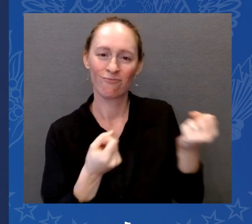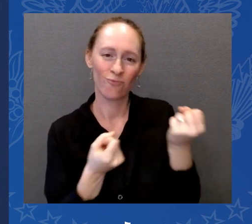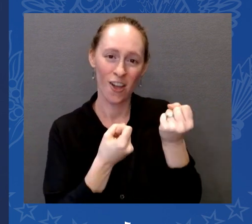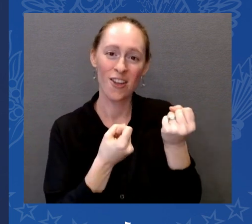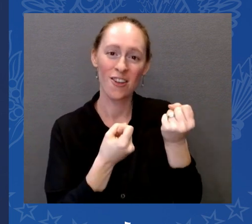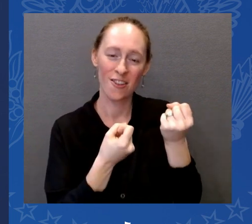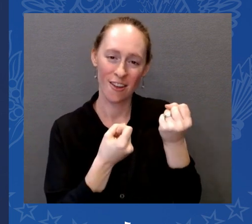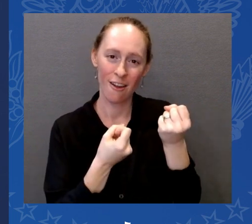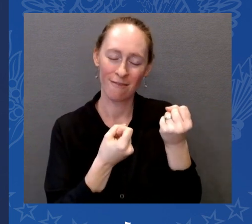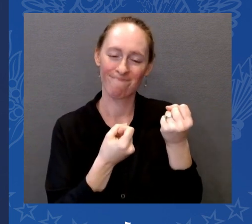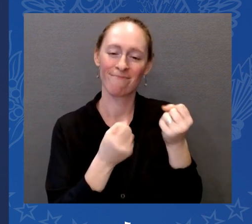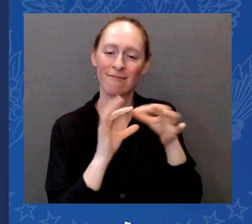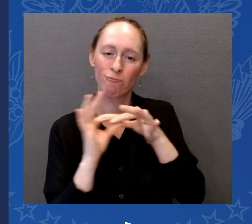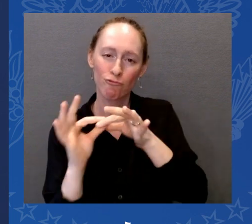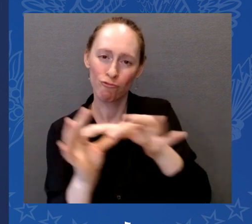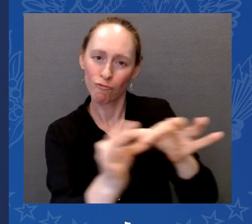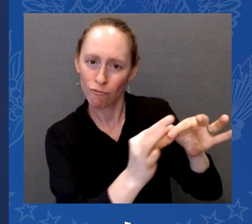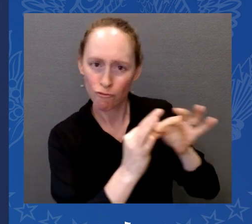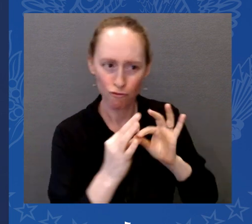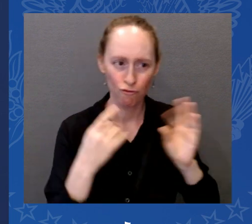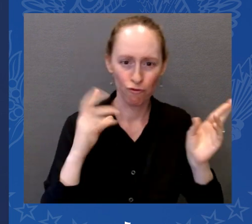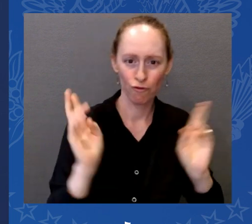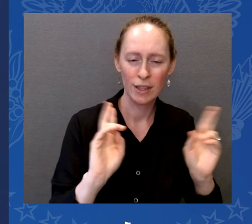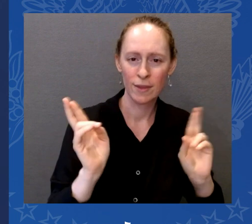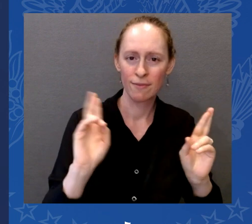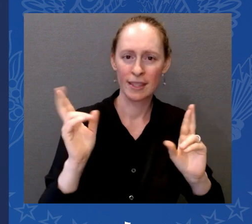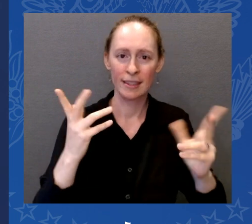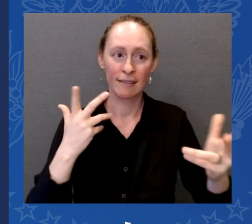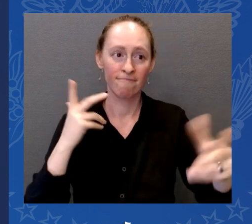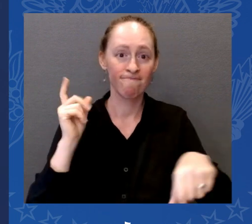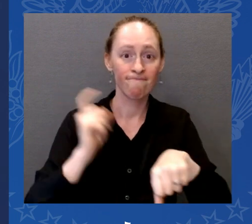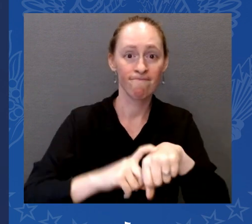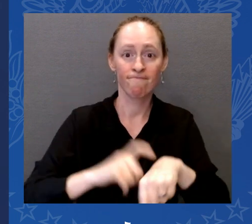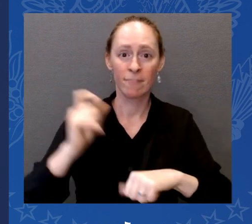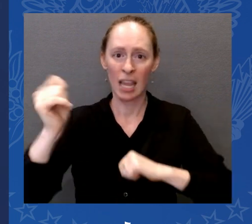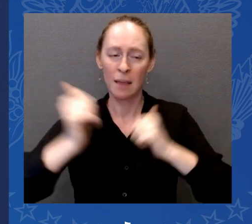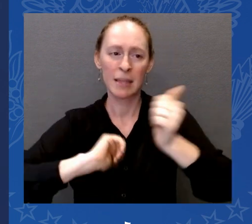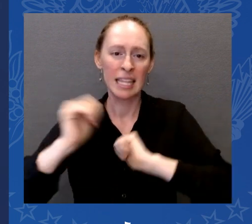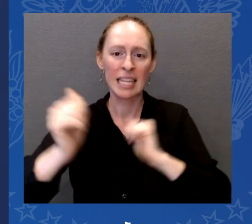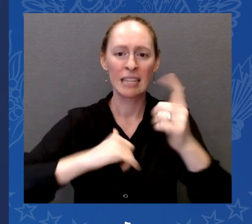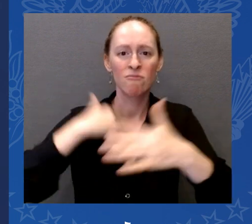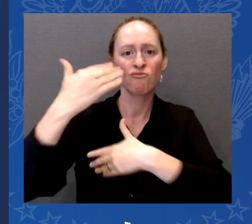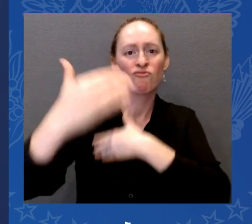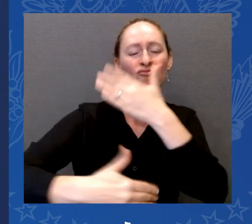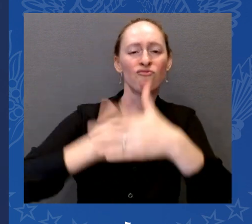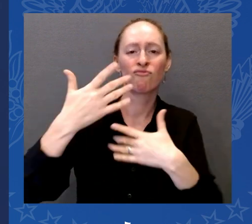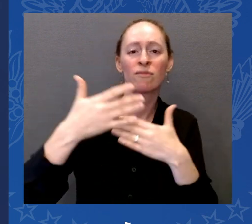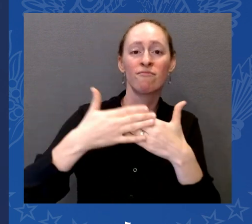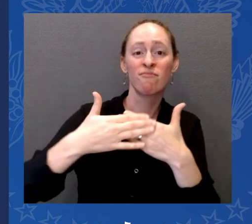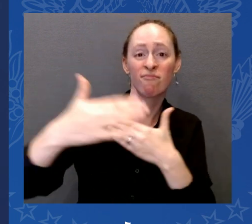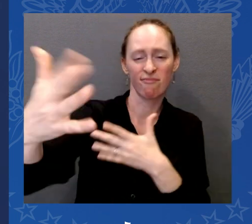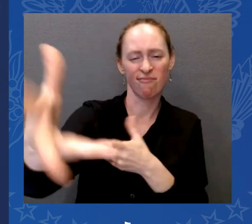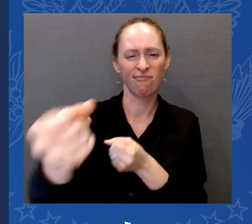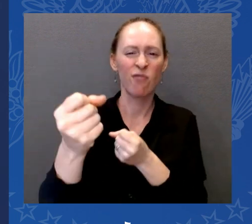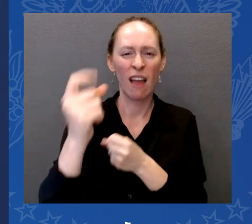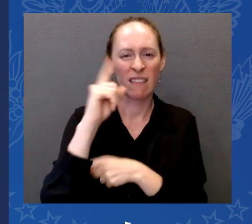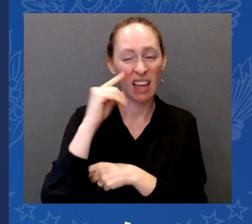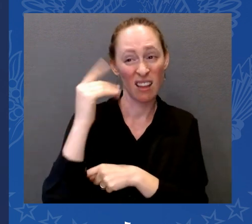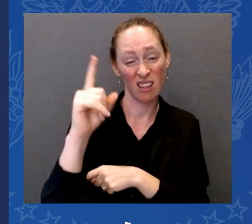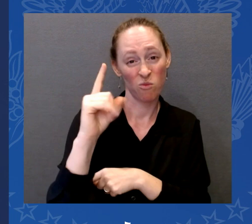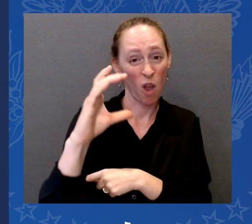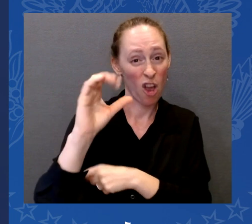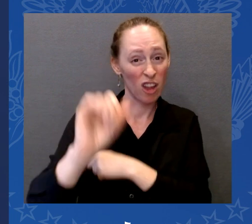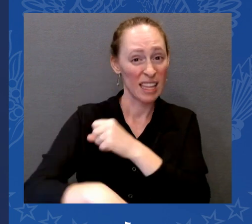century. And again, that's not an exaggeration. It's literally an accurate statement. We're joined today by the CEO of Micron